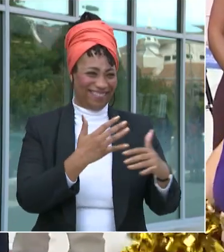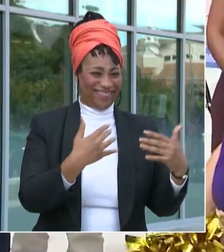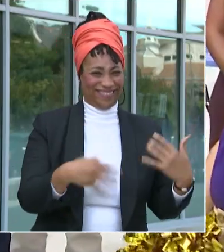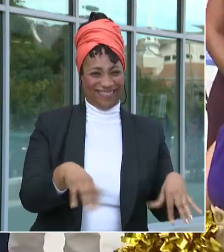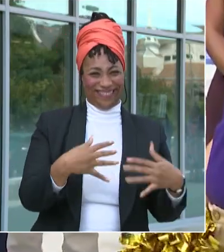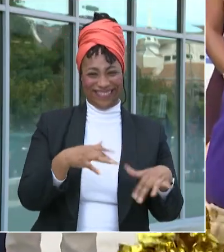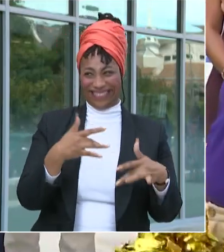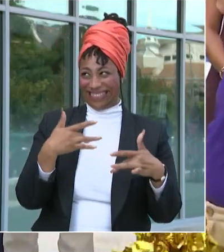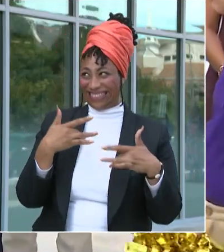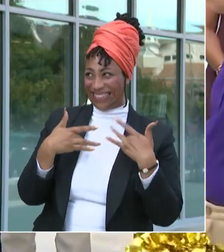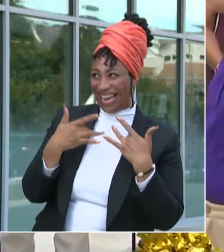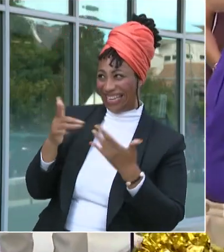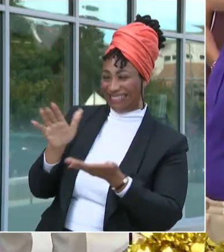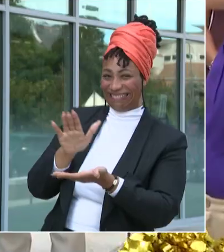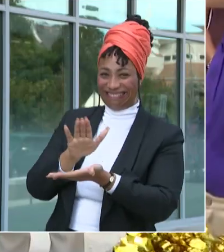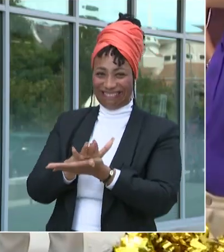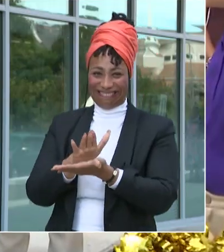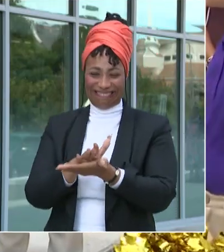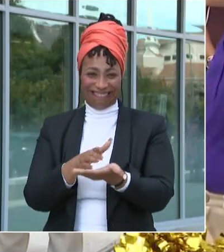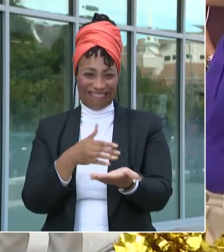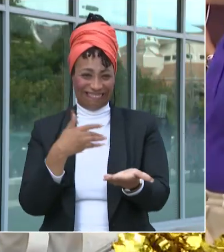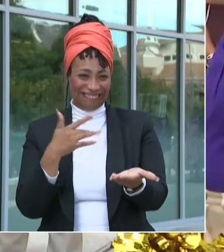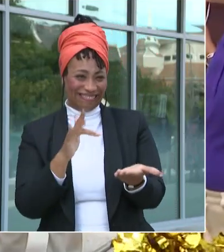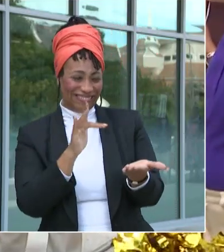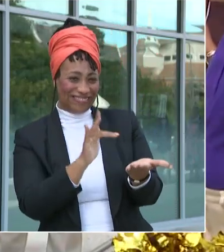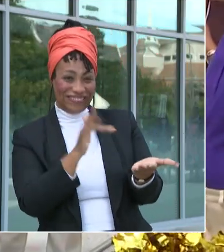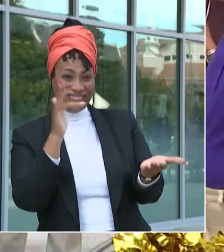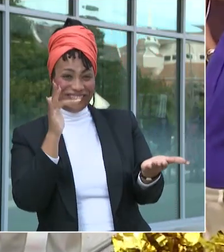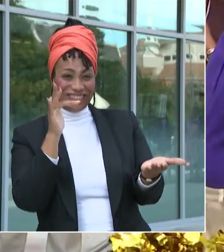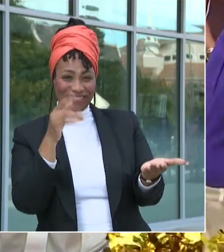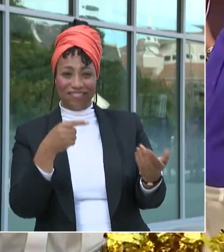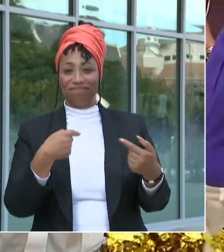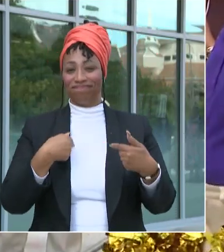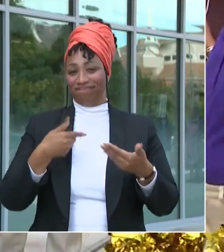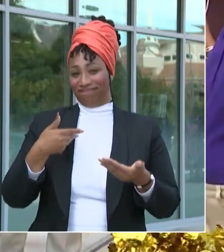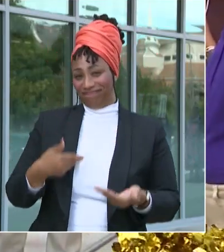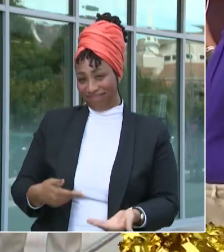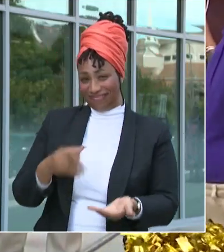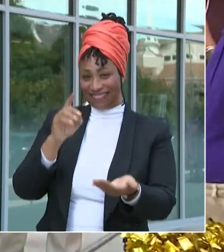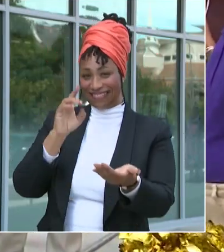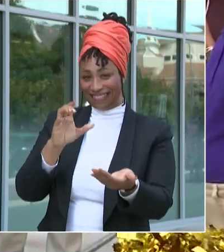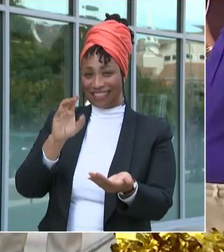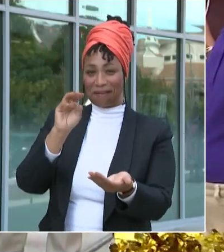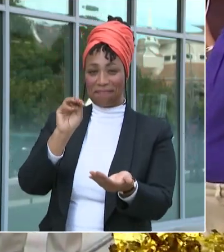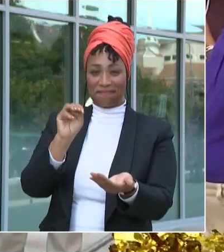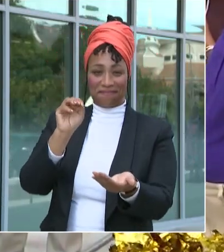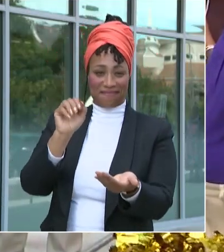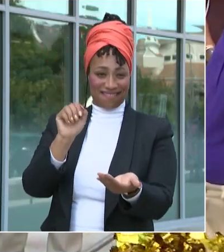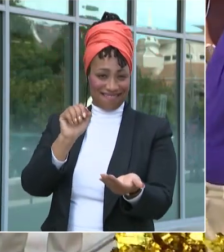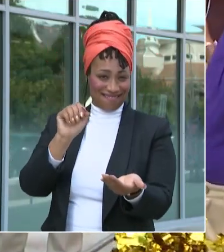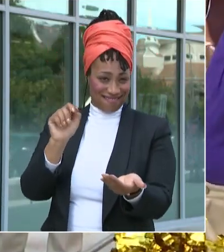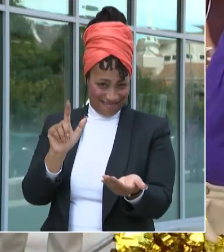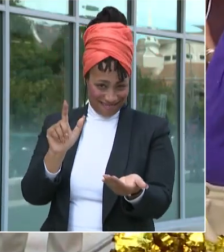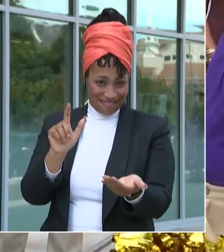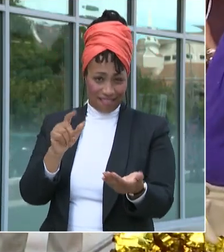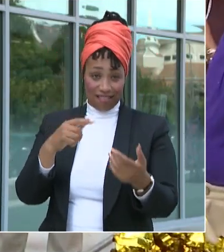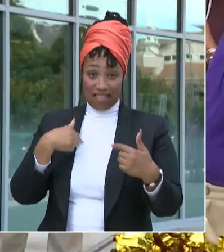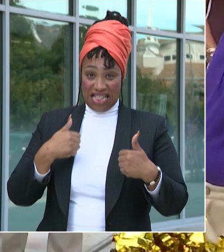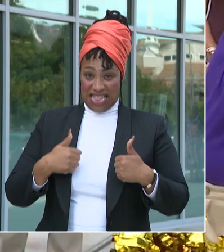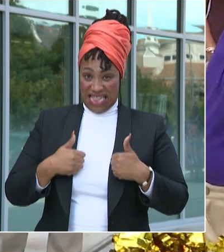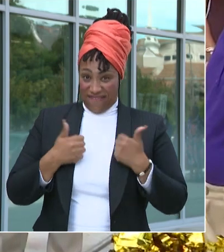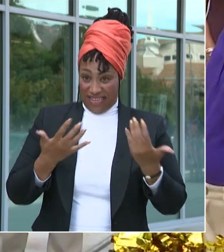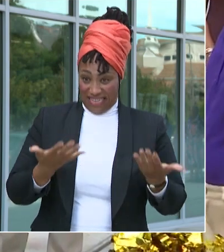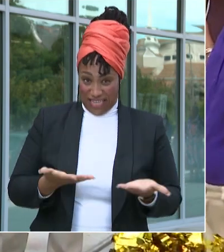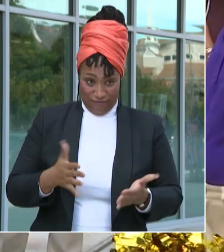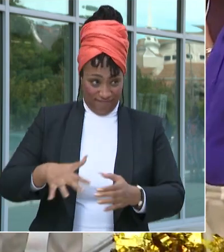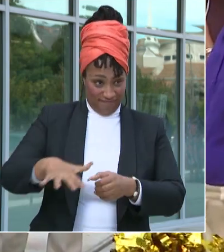I'm Christina Henderson. I'm one of the at-large council members, but my connection here is I actually live in Ward 4. I live a couple of blocks from Truesdell.